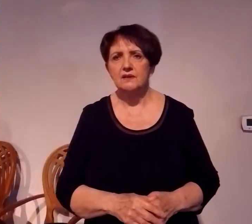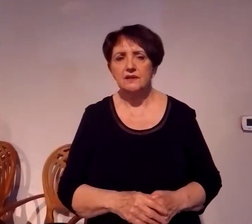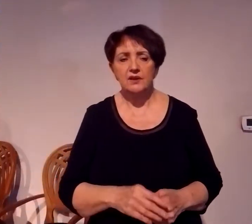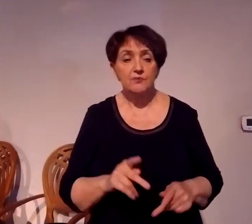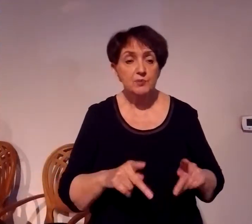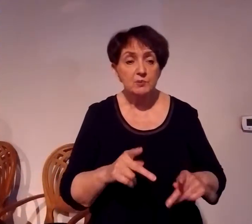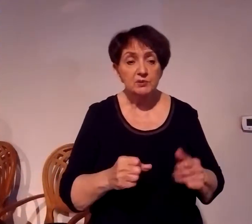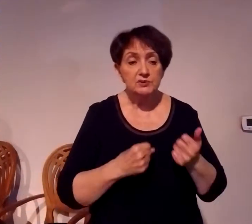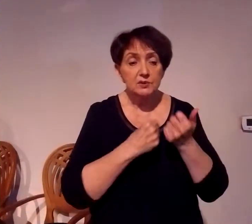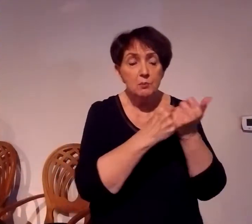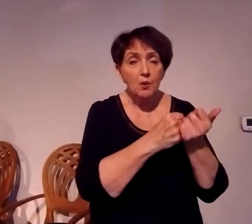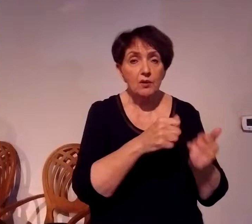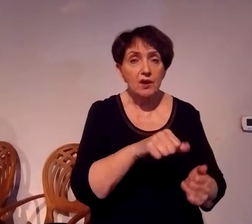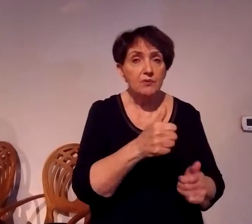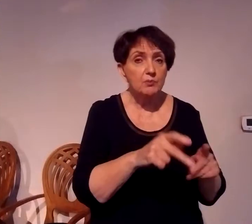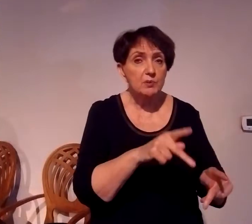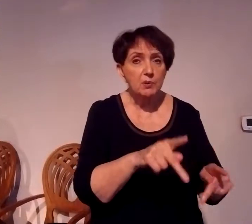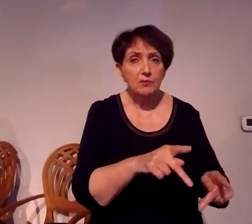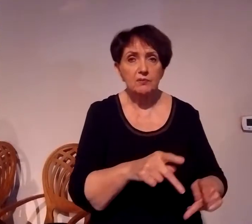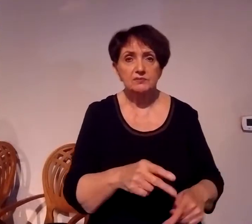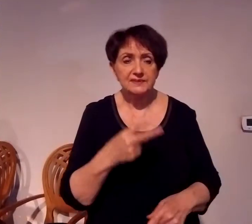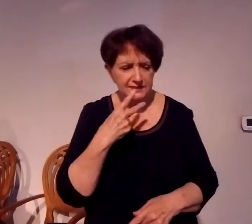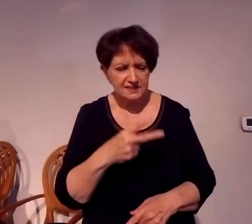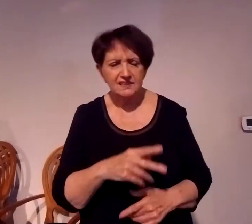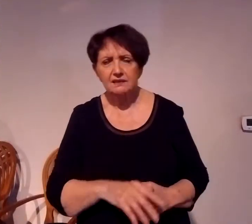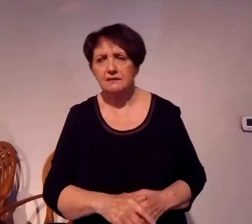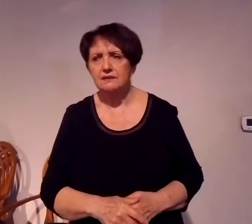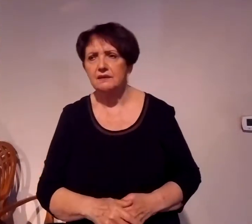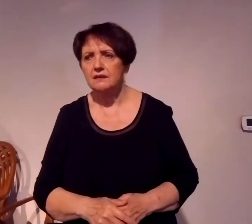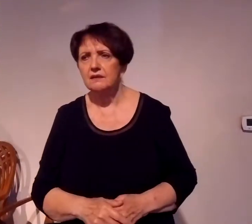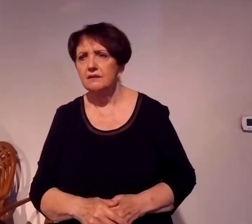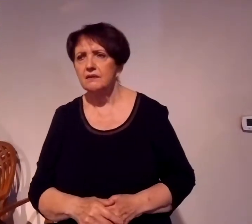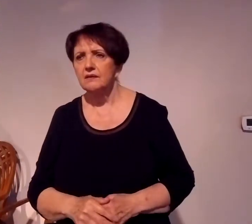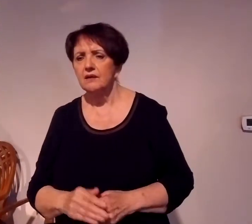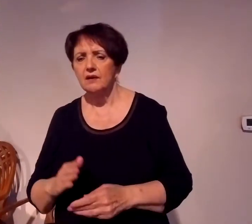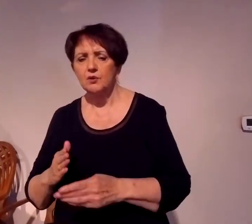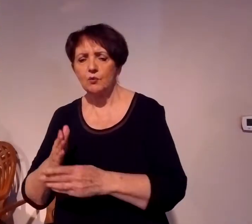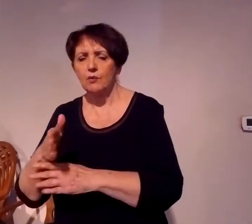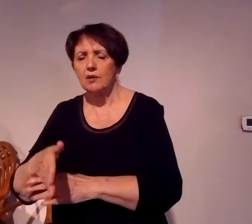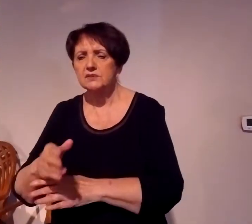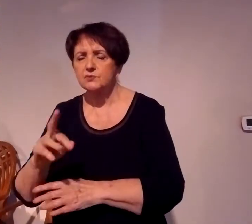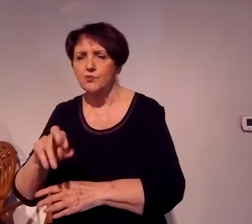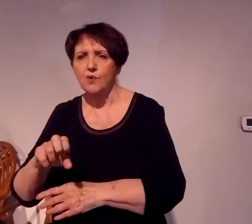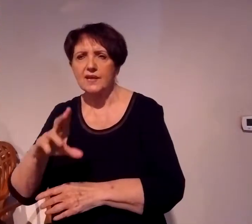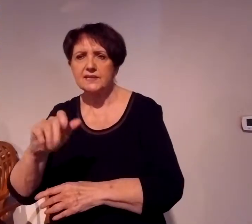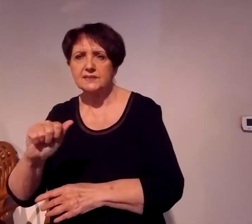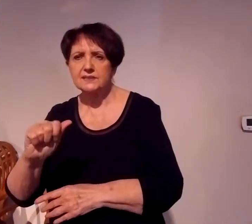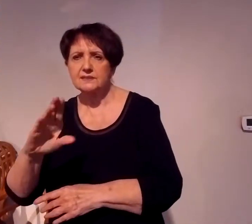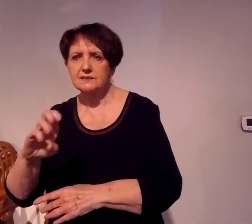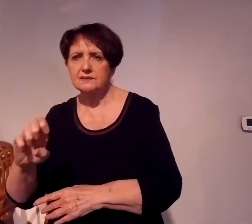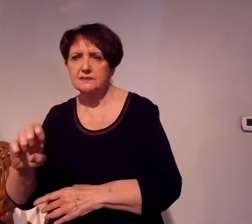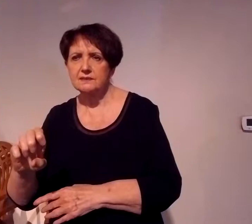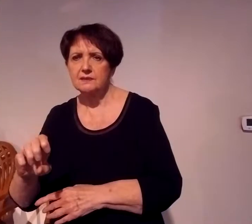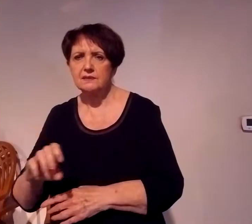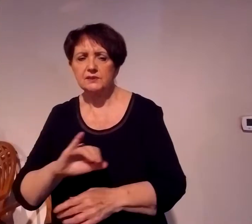support other people, when across lines of race and job and